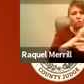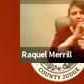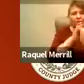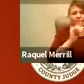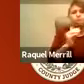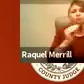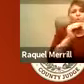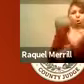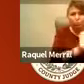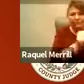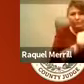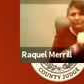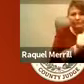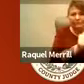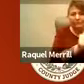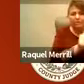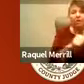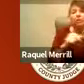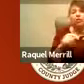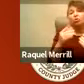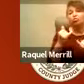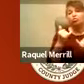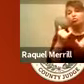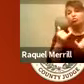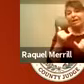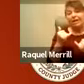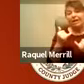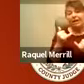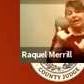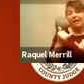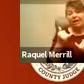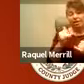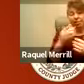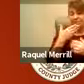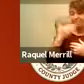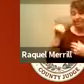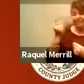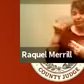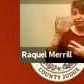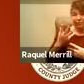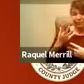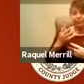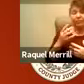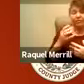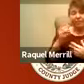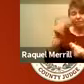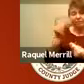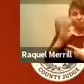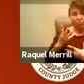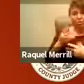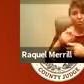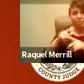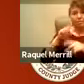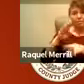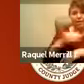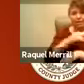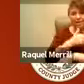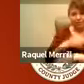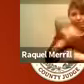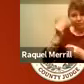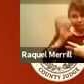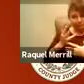risk. Today, based on the best information that we have that's been reported to us by the